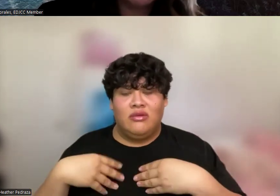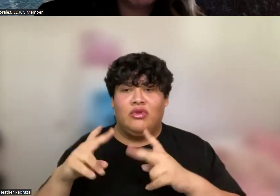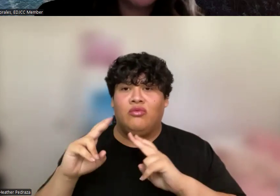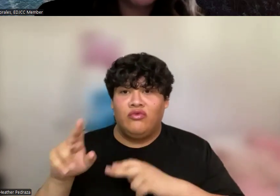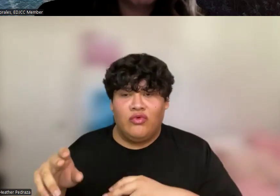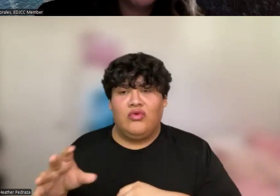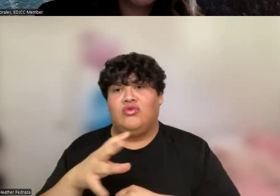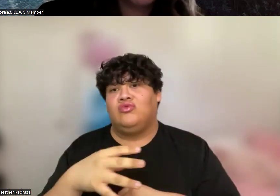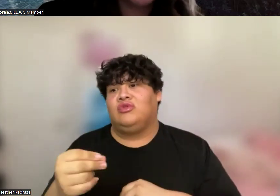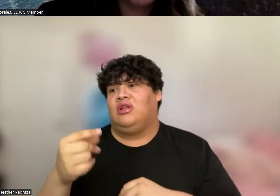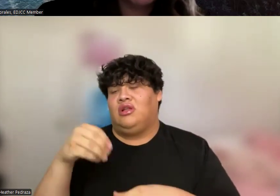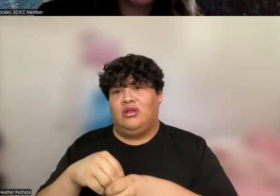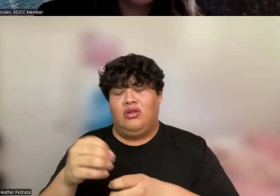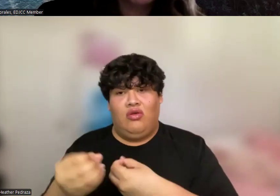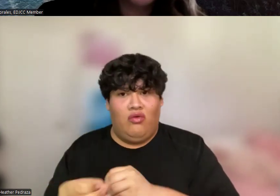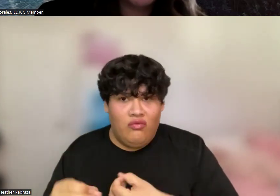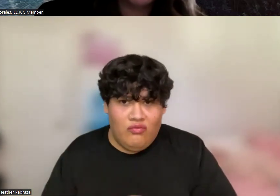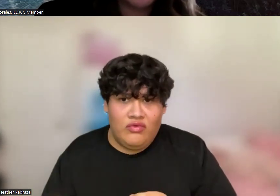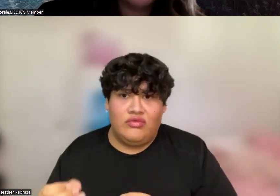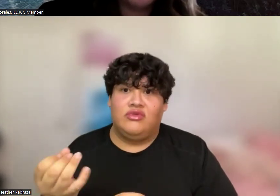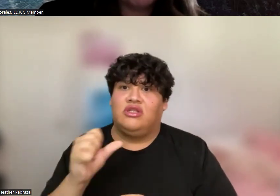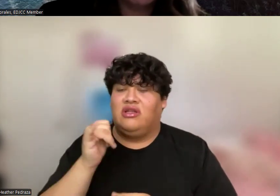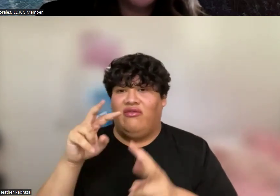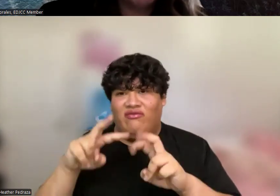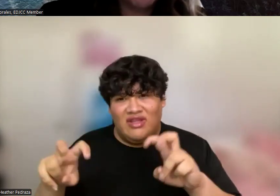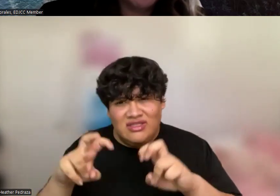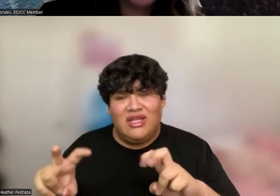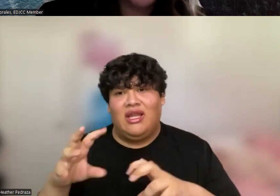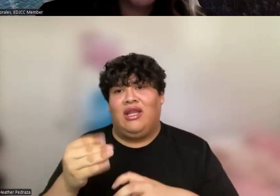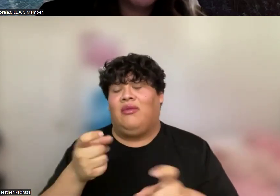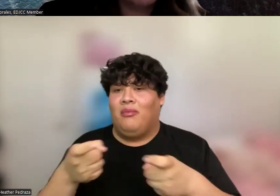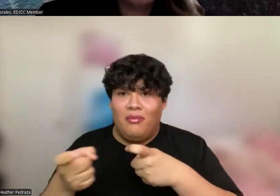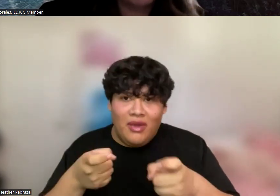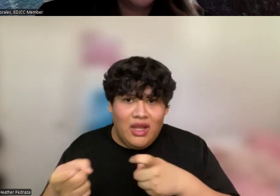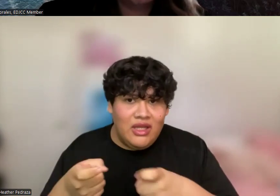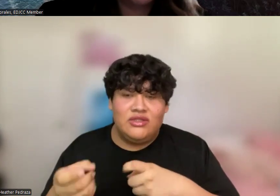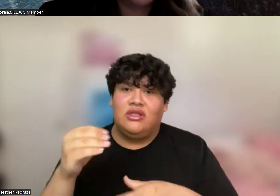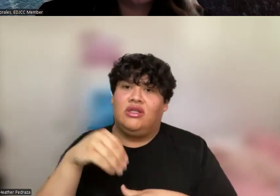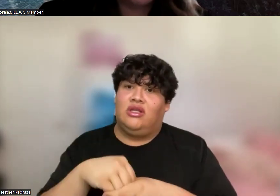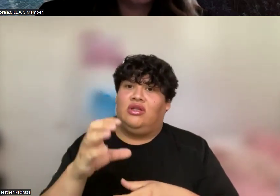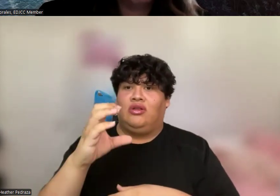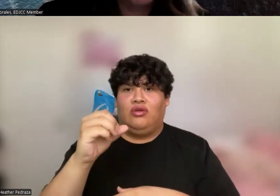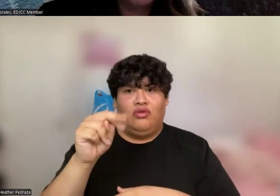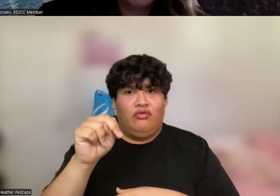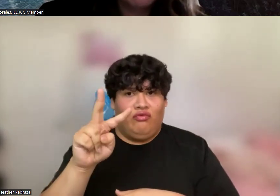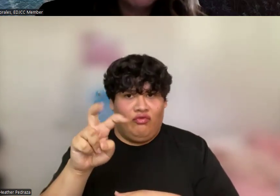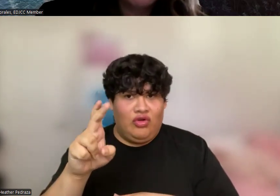the public guardian's office, as well as investigating and managing probate conservatorships.